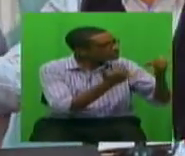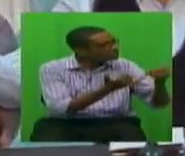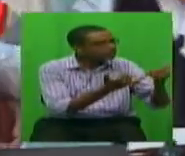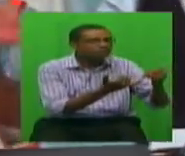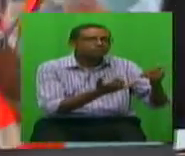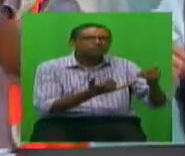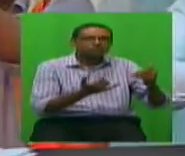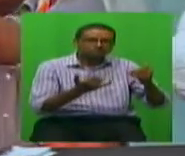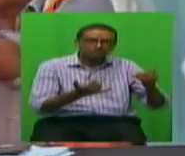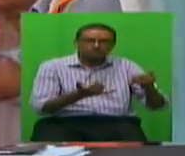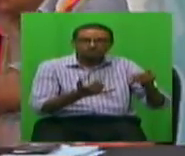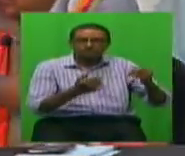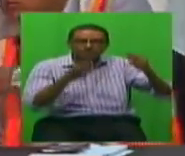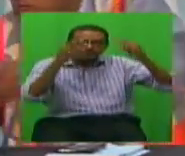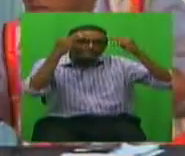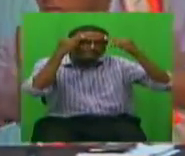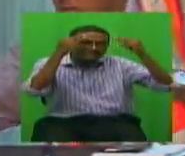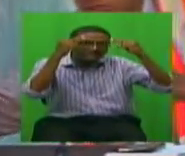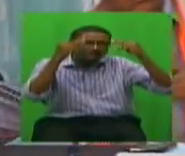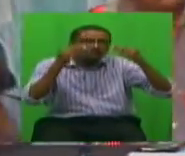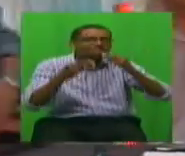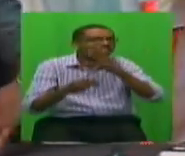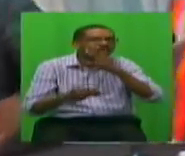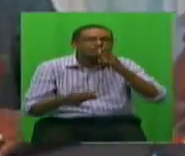much. Good morning.